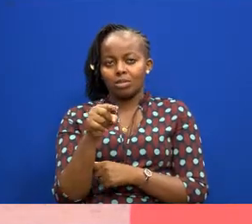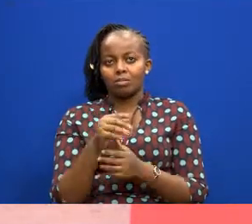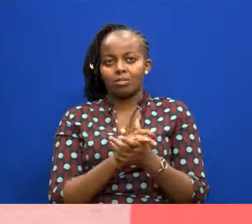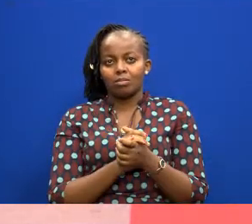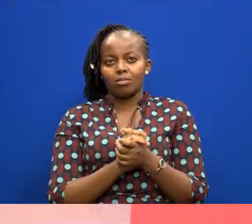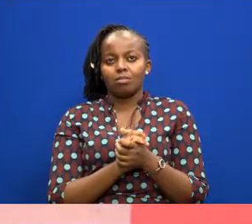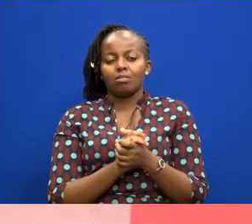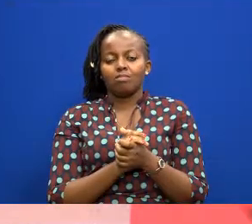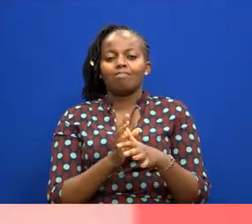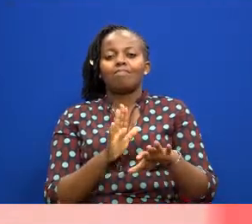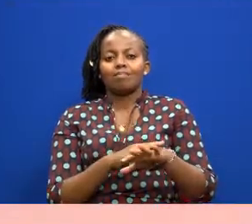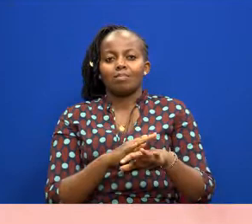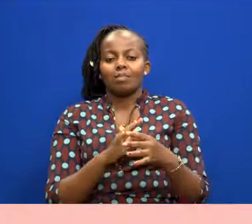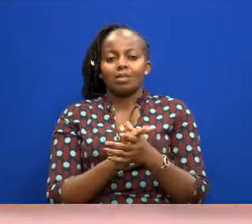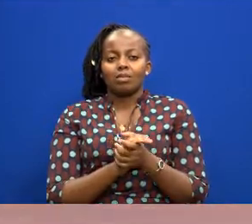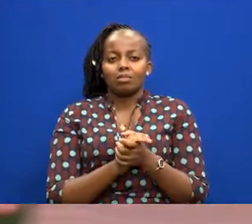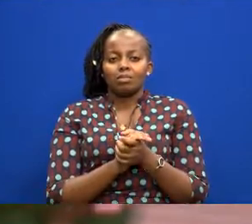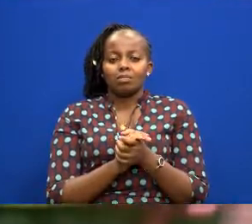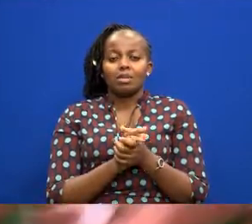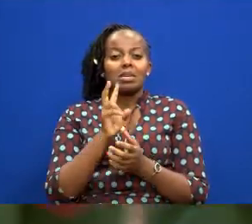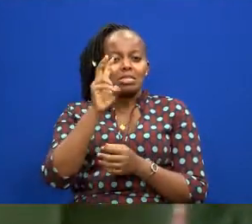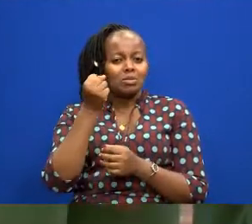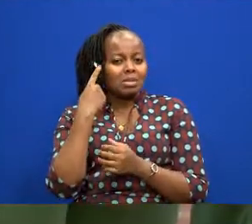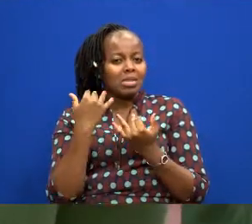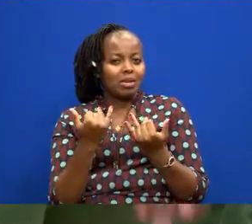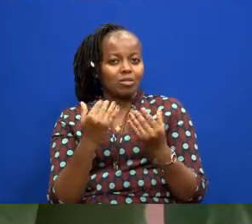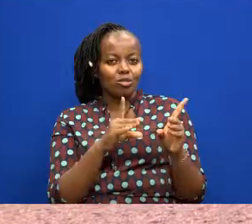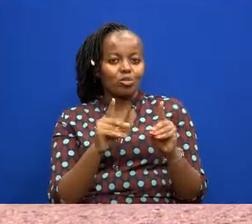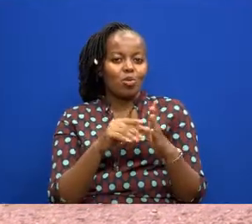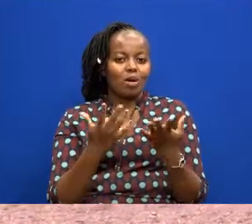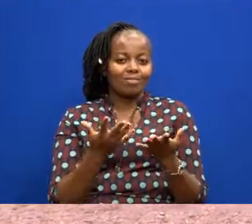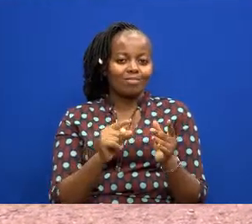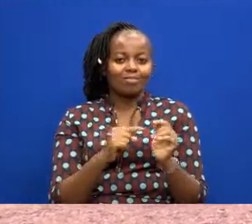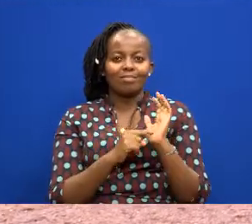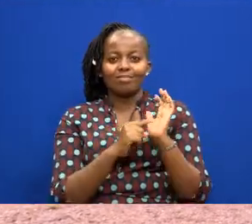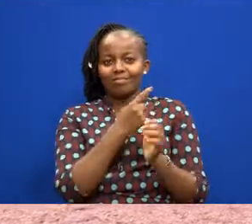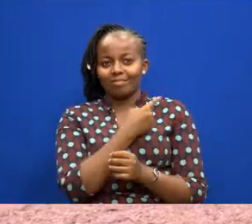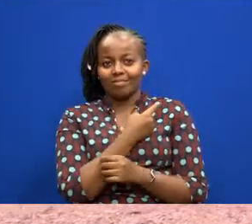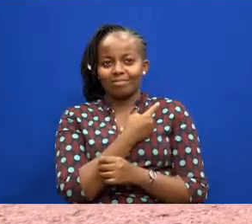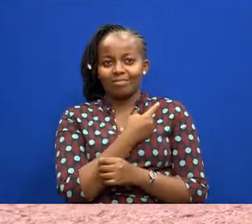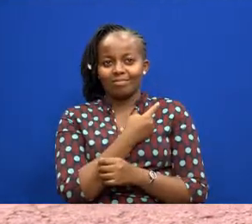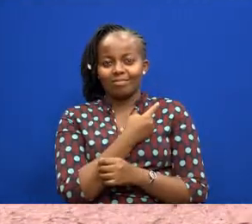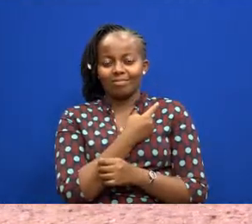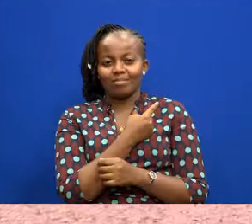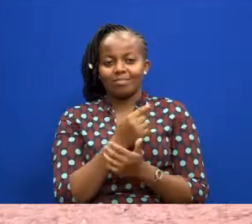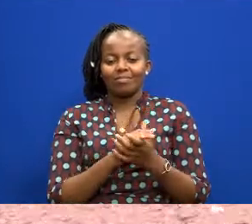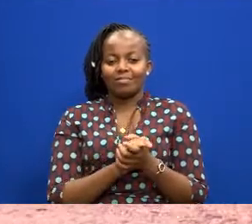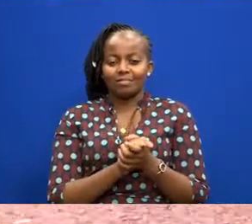Good. I see you guys are getting it. So this is what you do. You get here, you move, double,